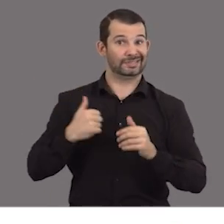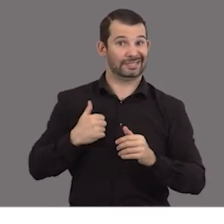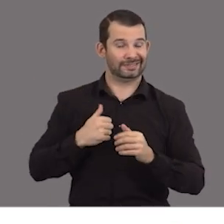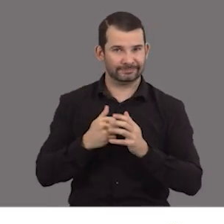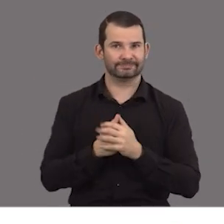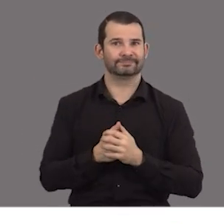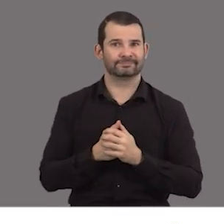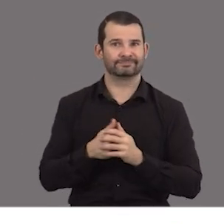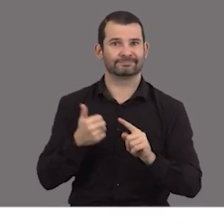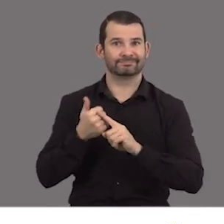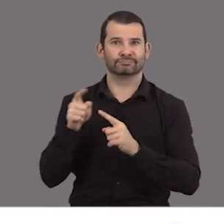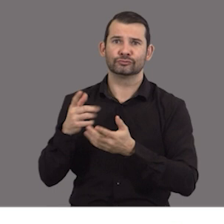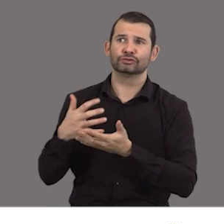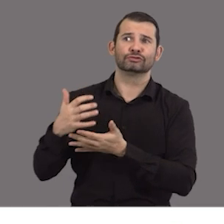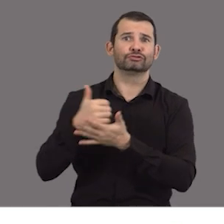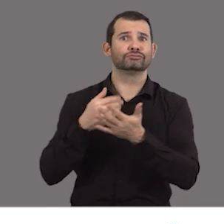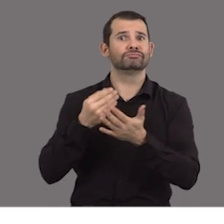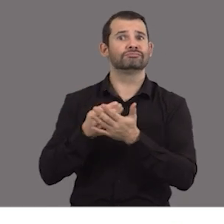Canadian dollars.